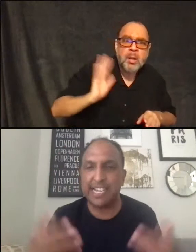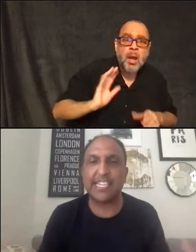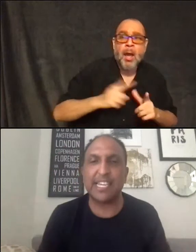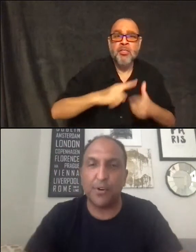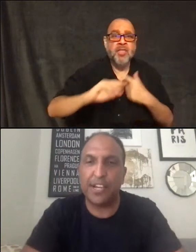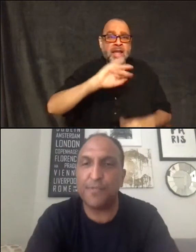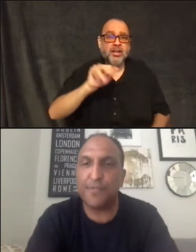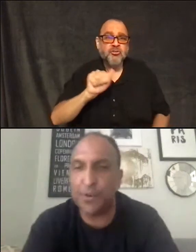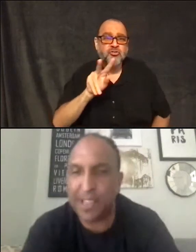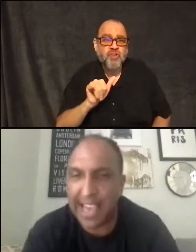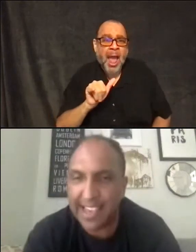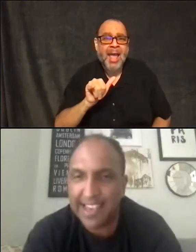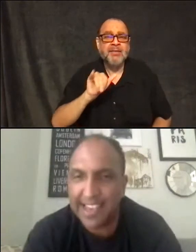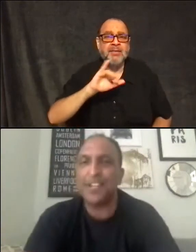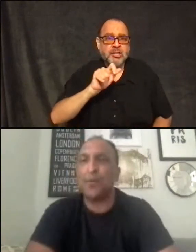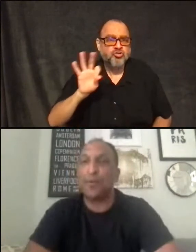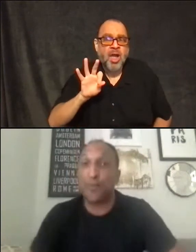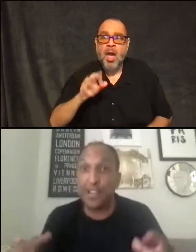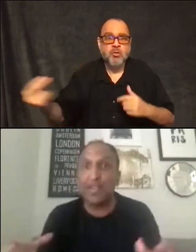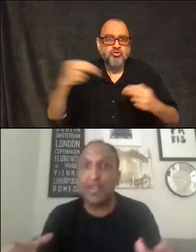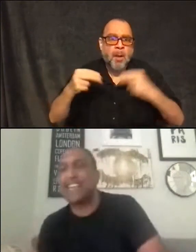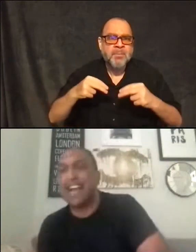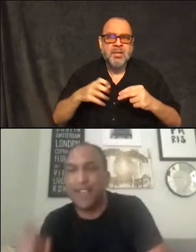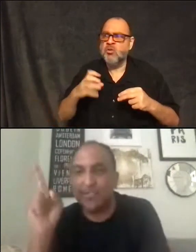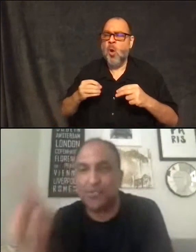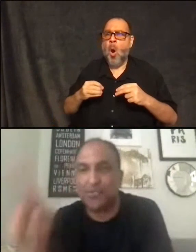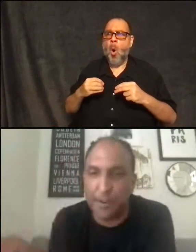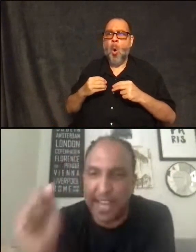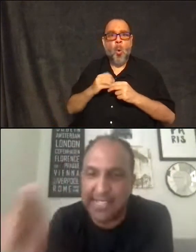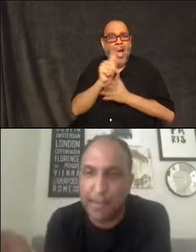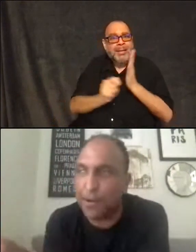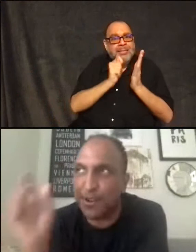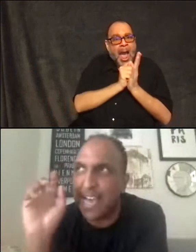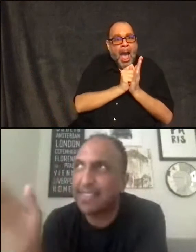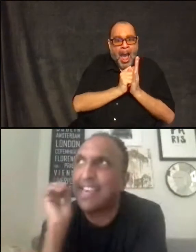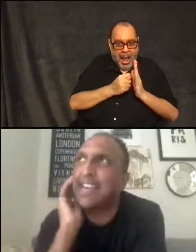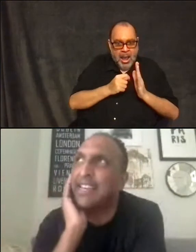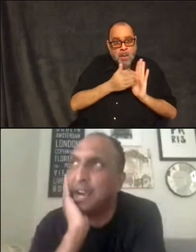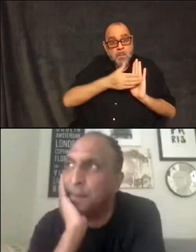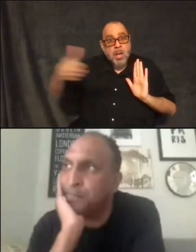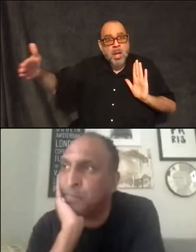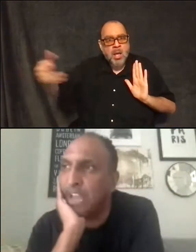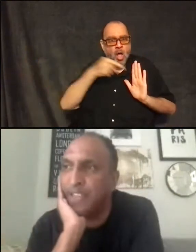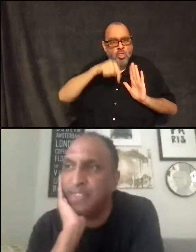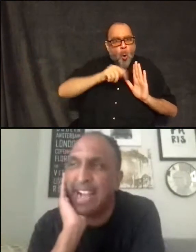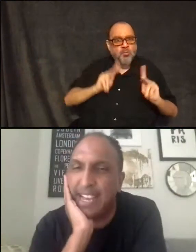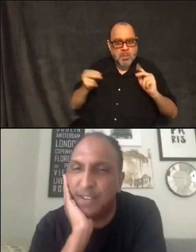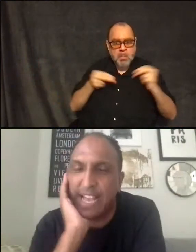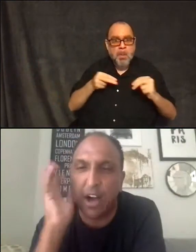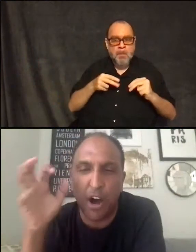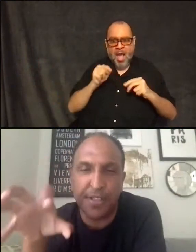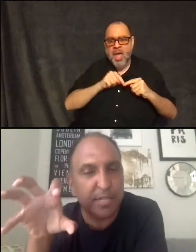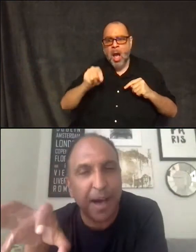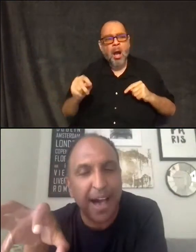not just like a typical interview. We're like, we're really breaking down that drum or that sample or that thing. And I think that